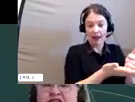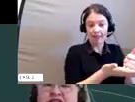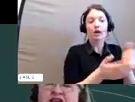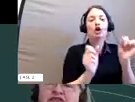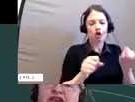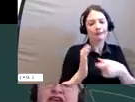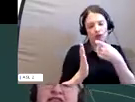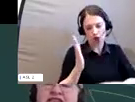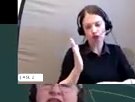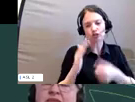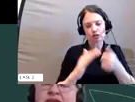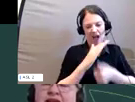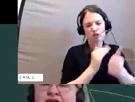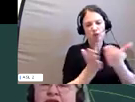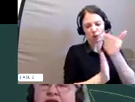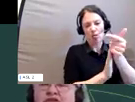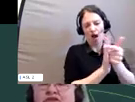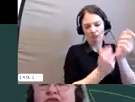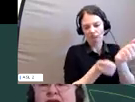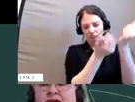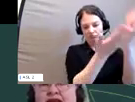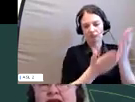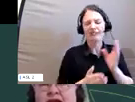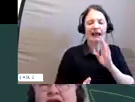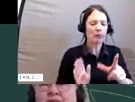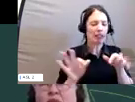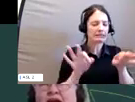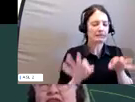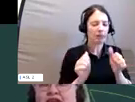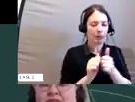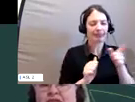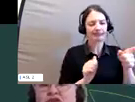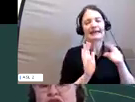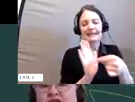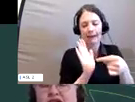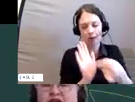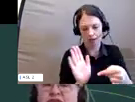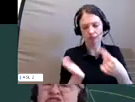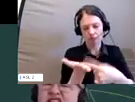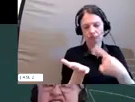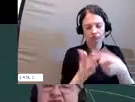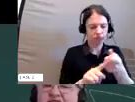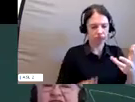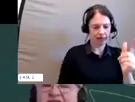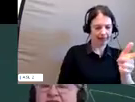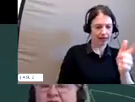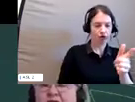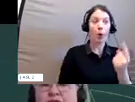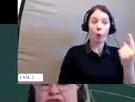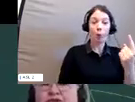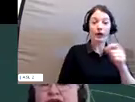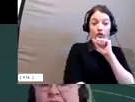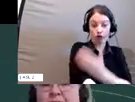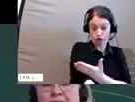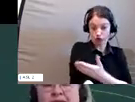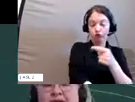the legislation. And I've got a case study a bit later on that I'll talk about where the daughter who was trying to get some